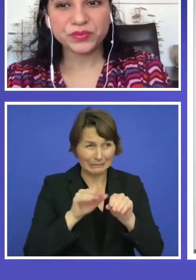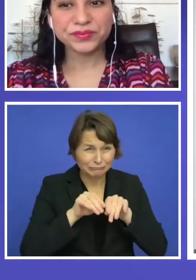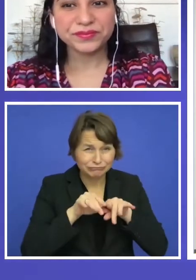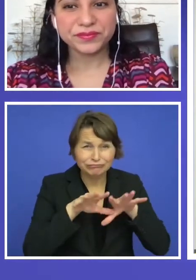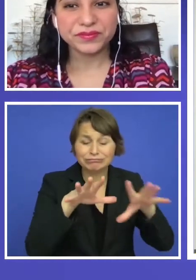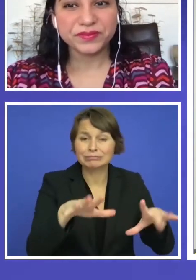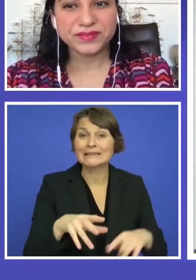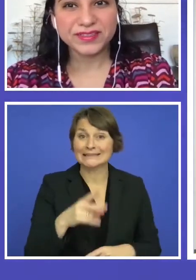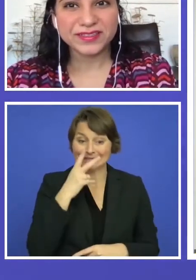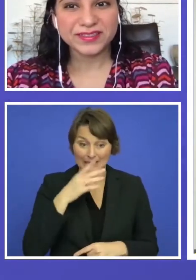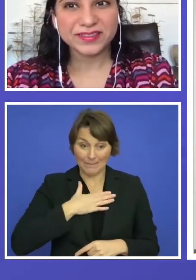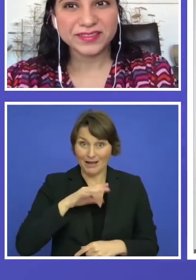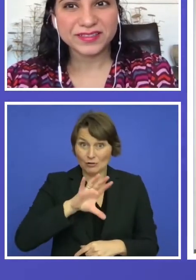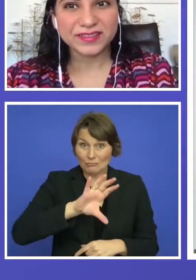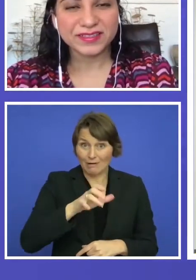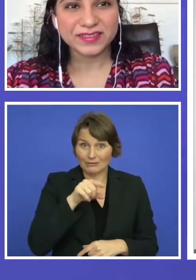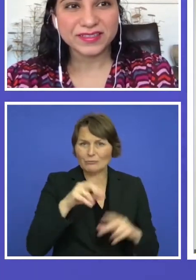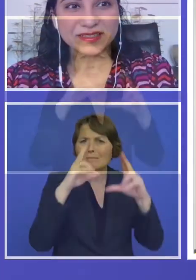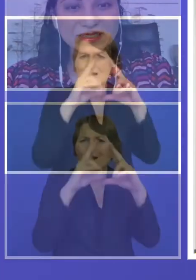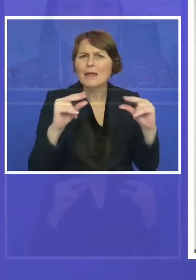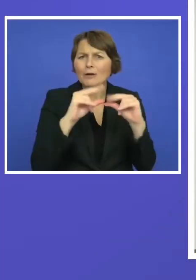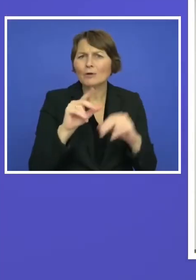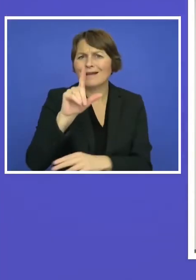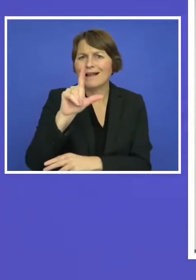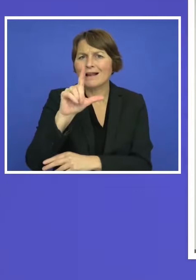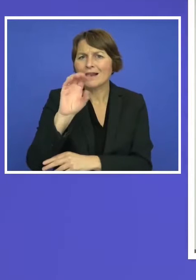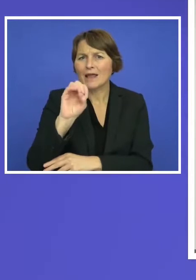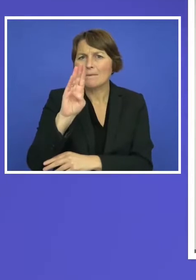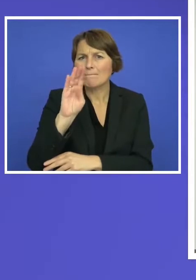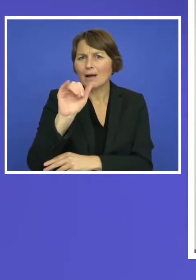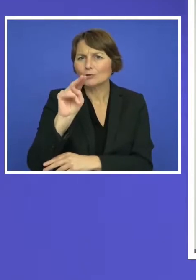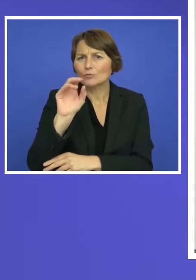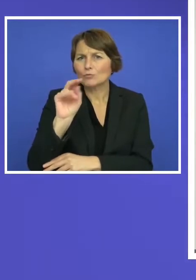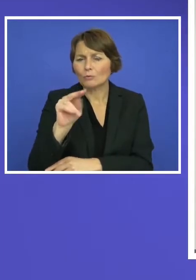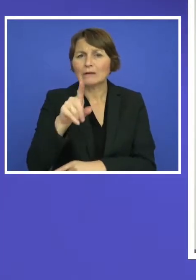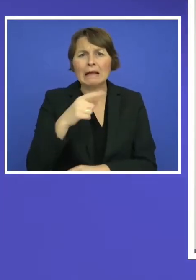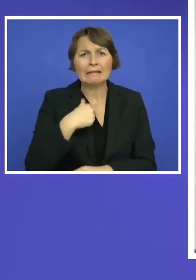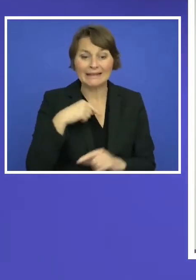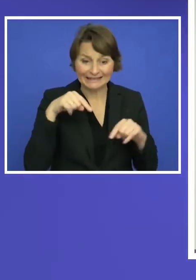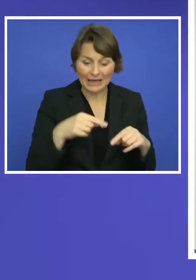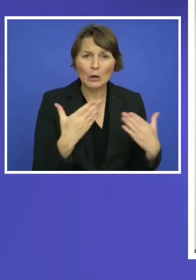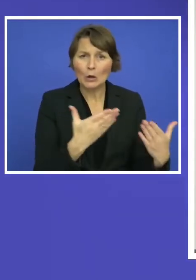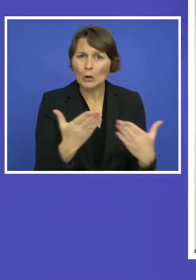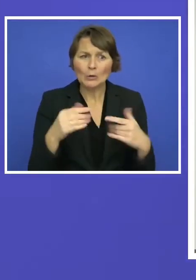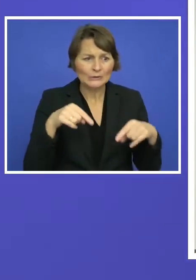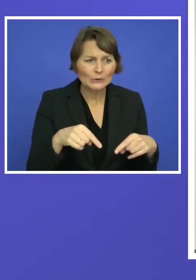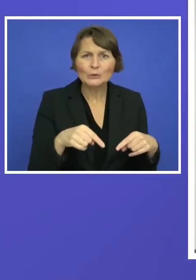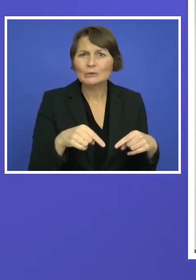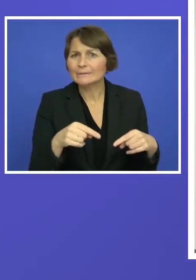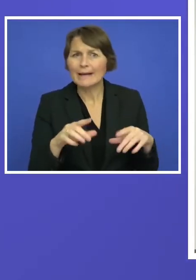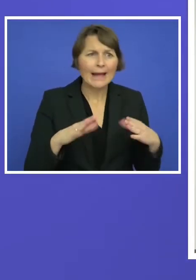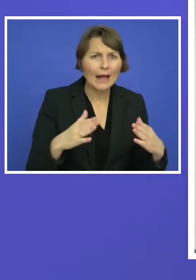it's a good time for male or females to be in leadership position,